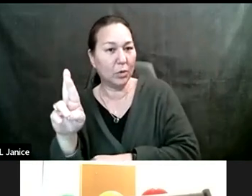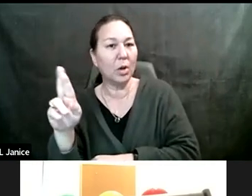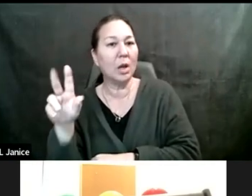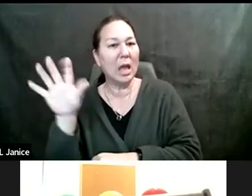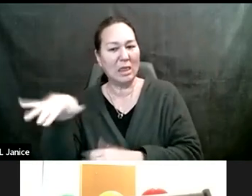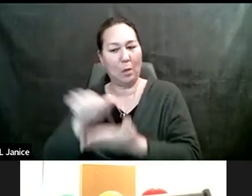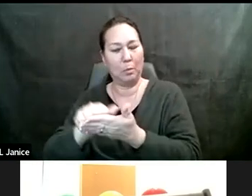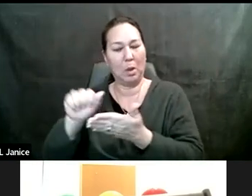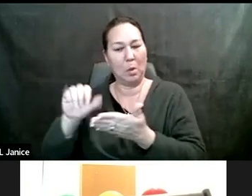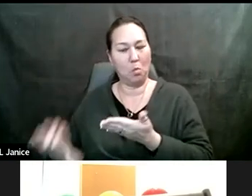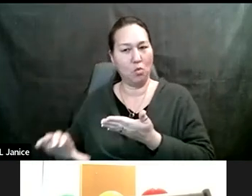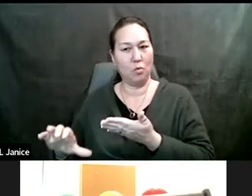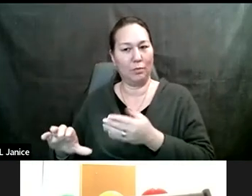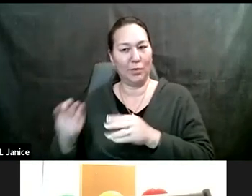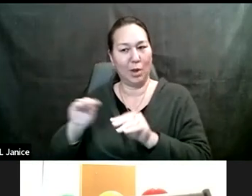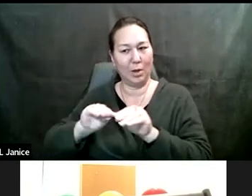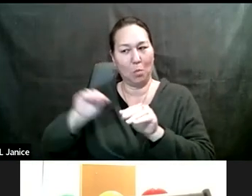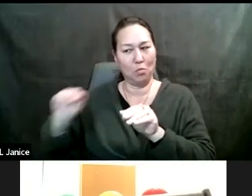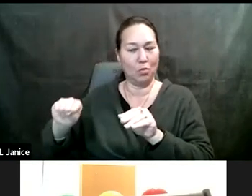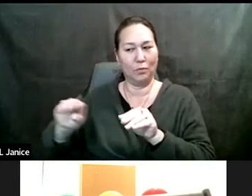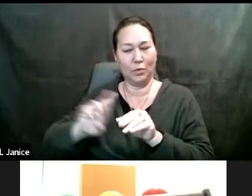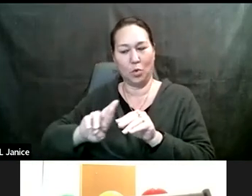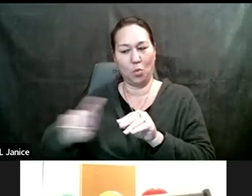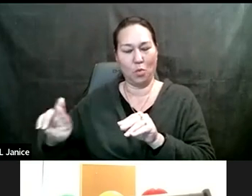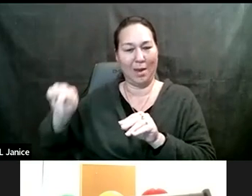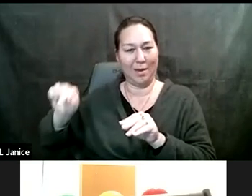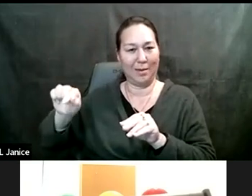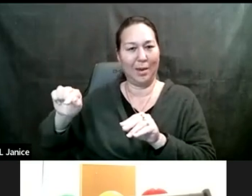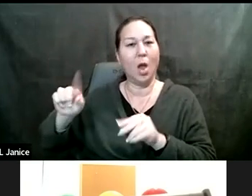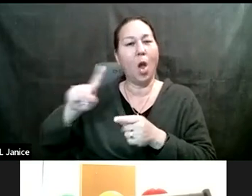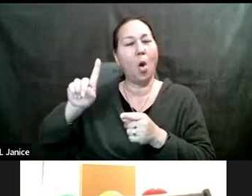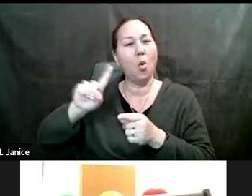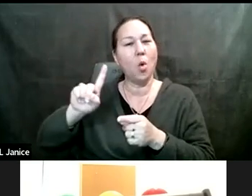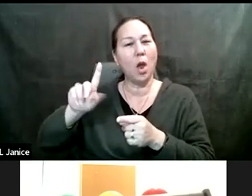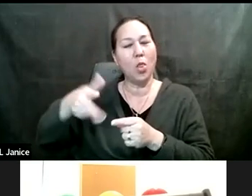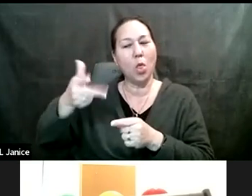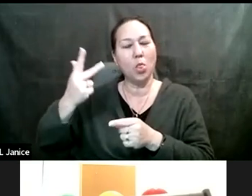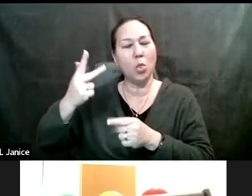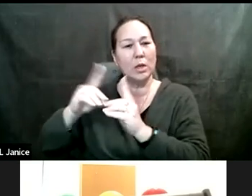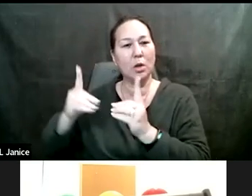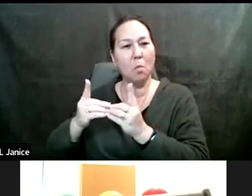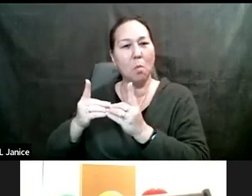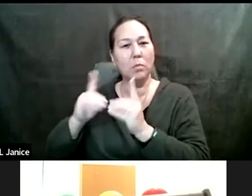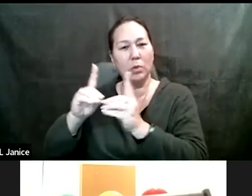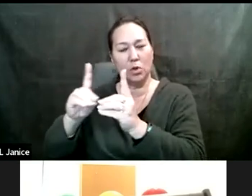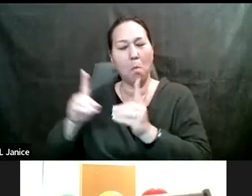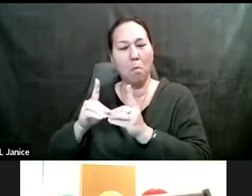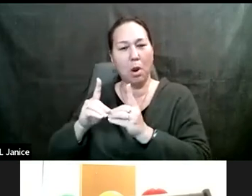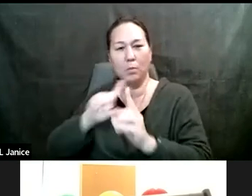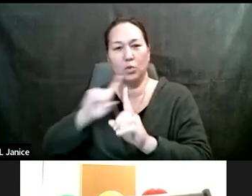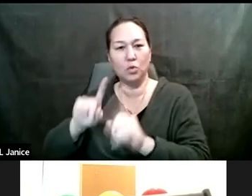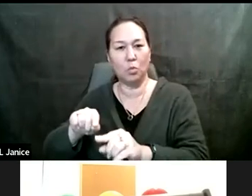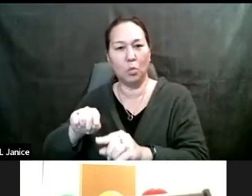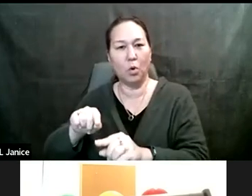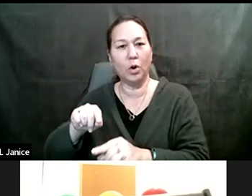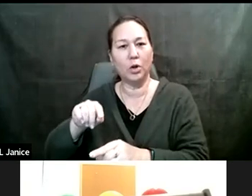removed to the far right where he is one of three departments that reports amidst the virus my understanding is that